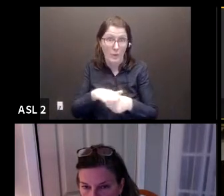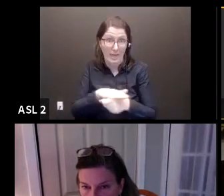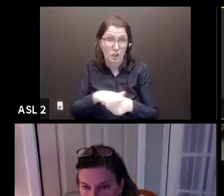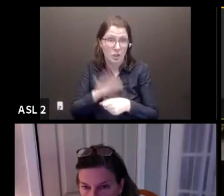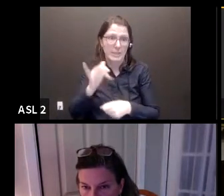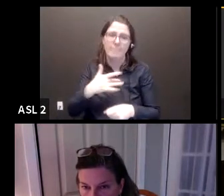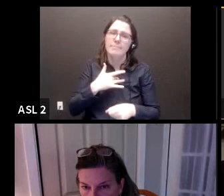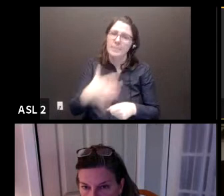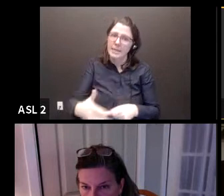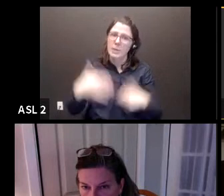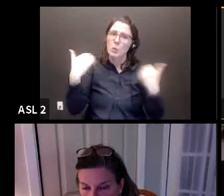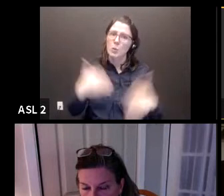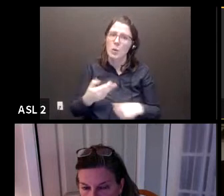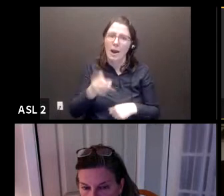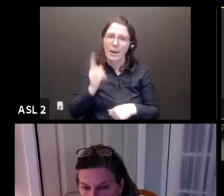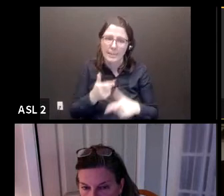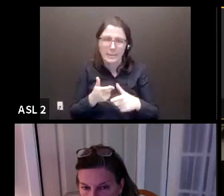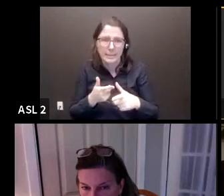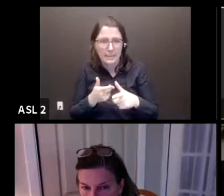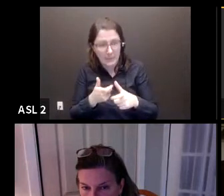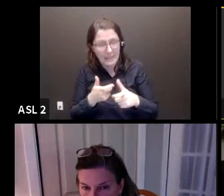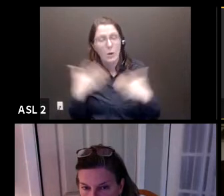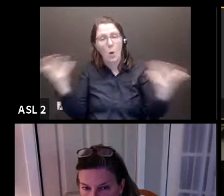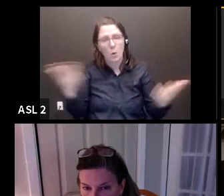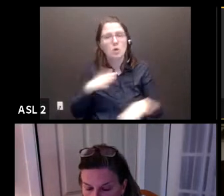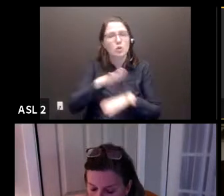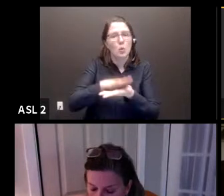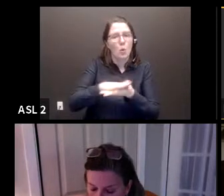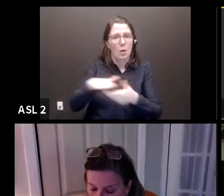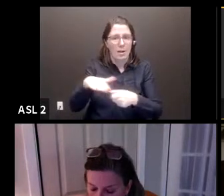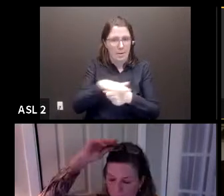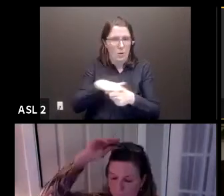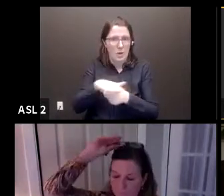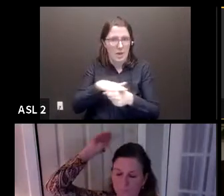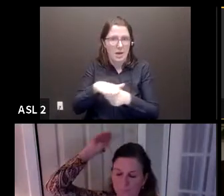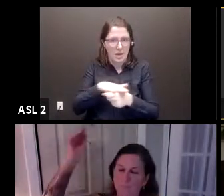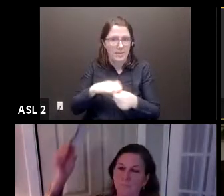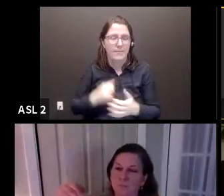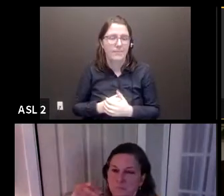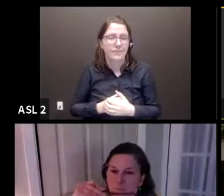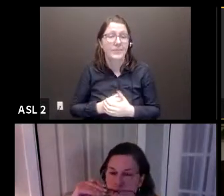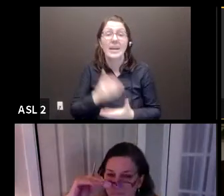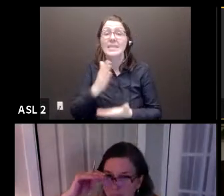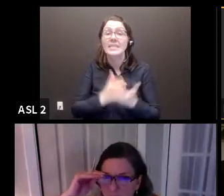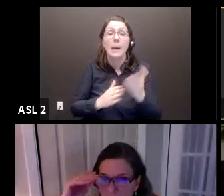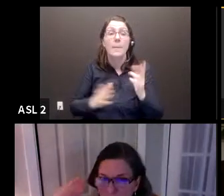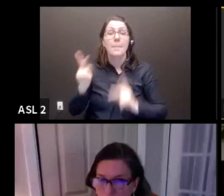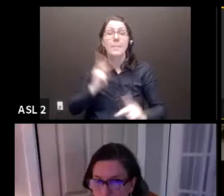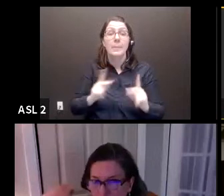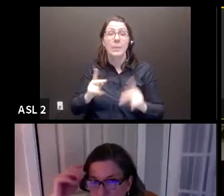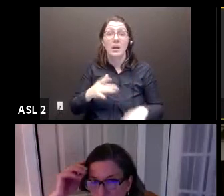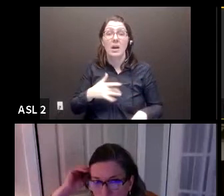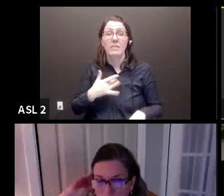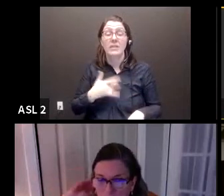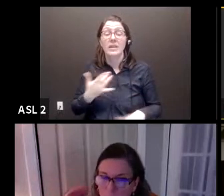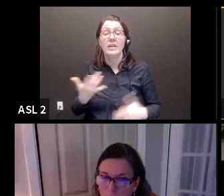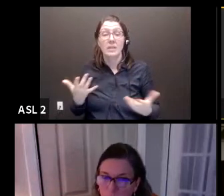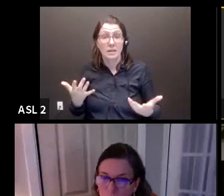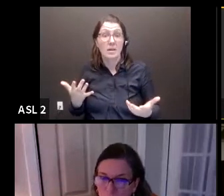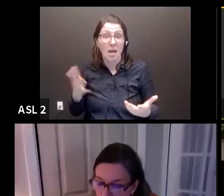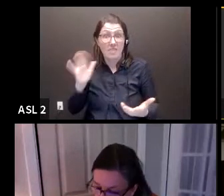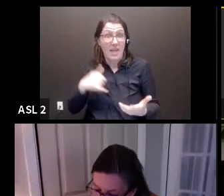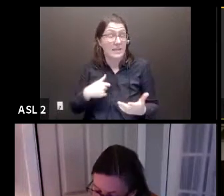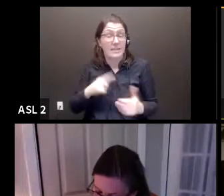zones so that some people see it as the tip of the iceberg and it may be something that we roll